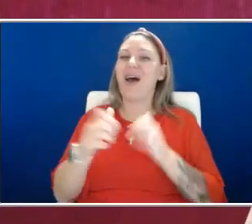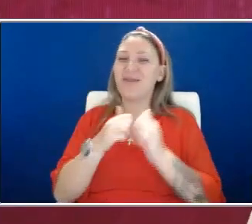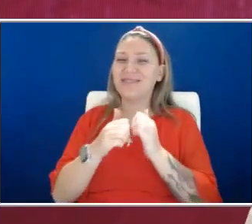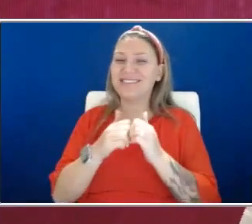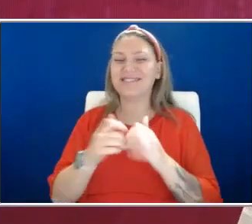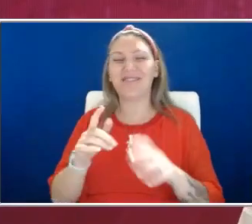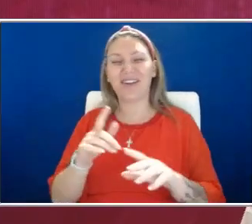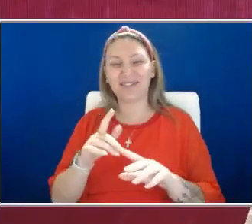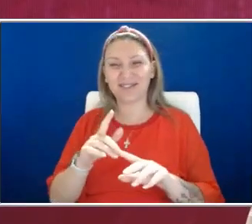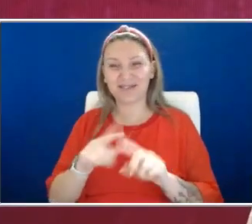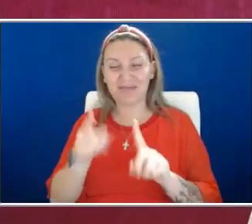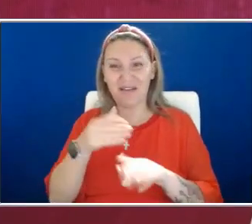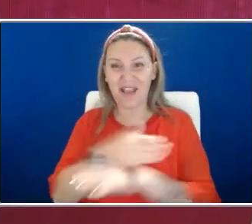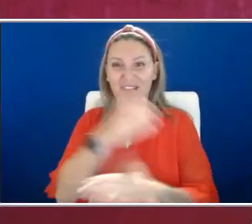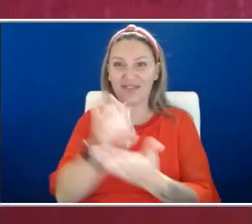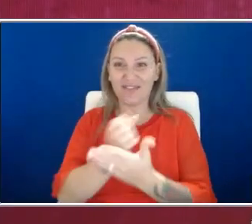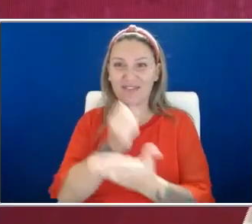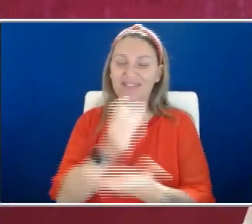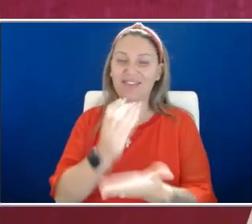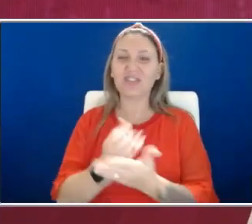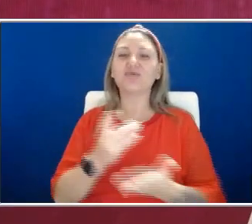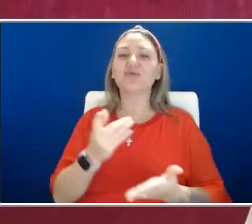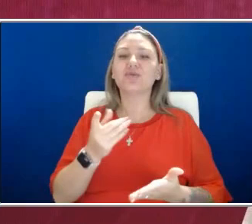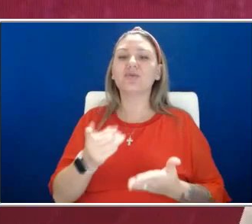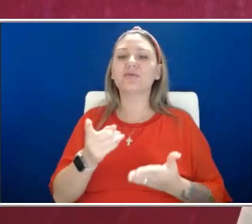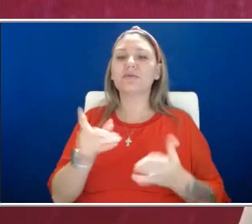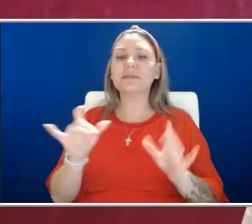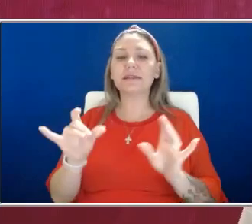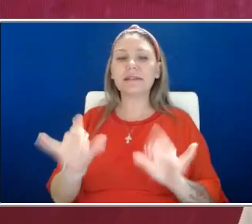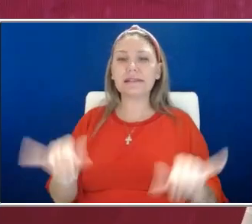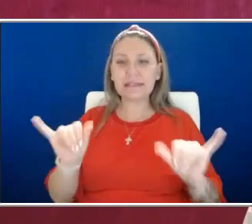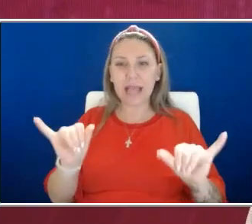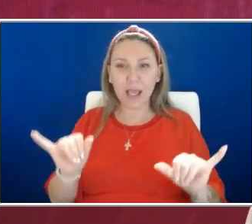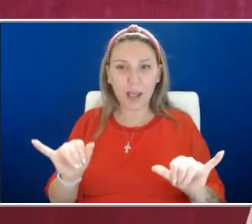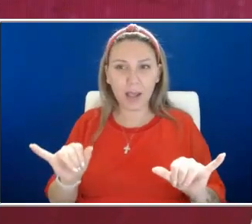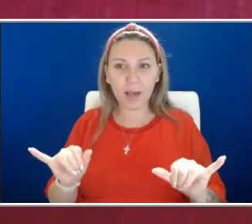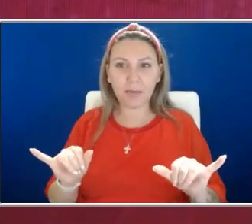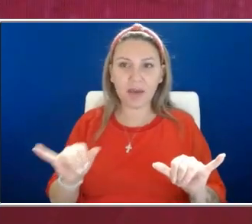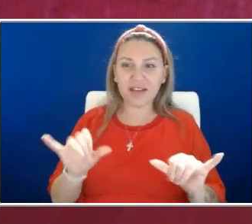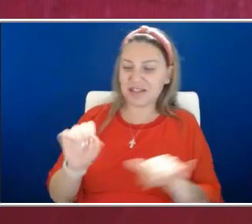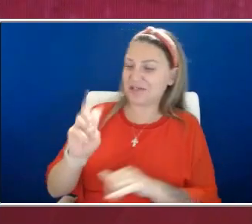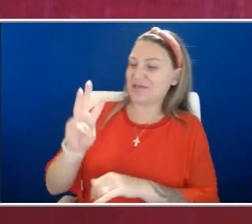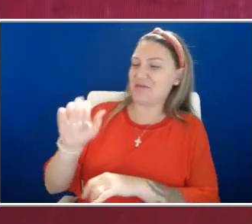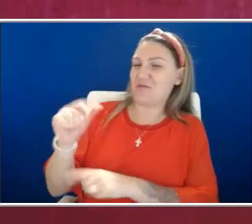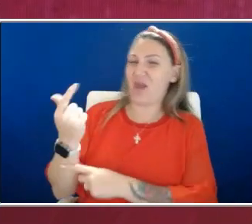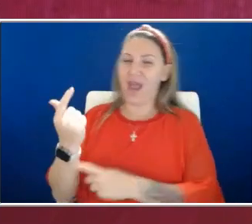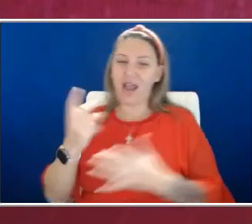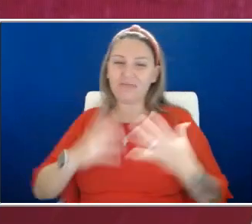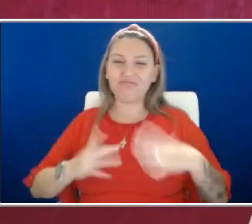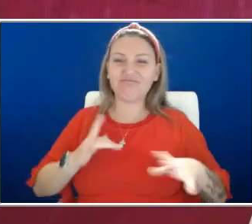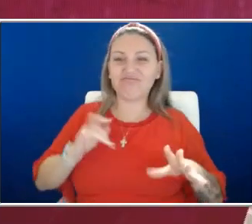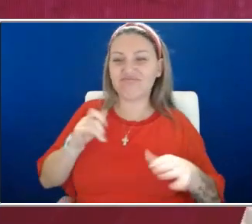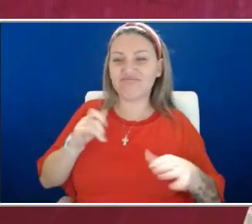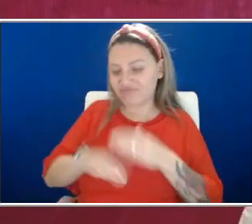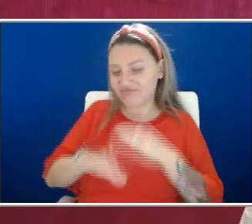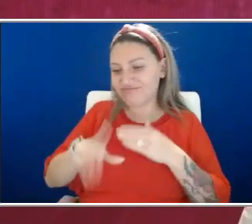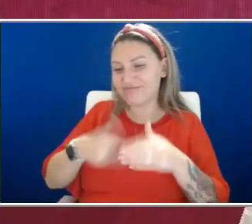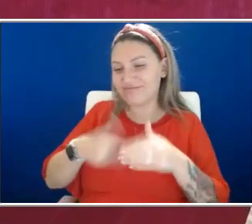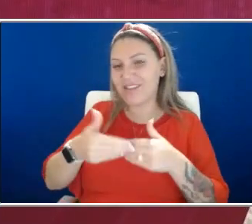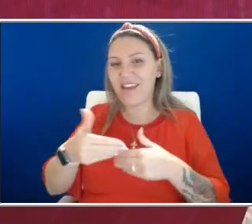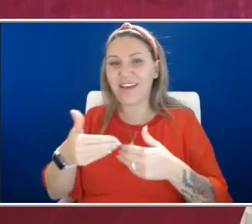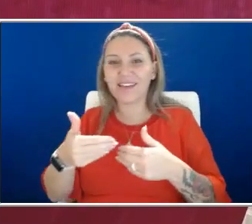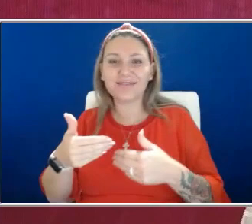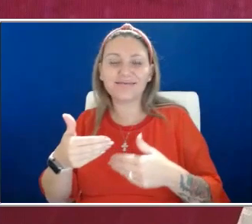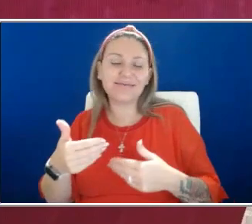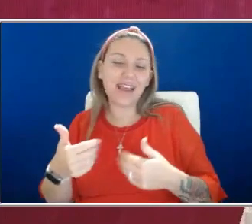after a victory, you want to keep the same, maybe keep the same look, same swag going into that next game. You want to make sure your socks are the same height